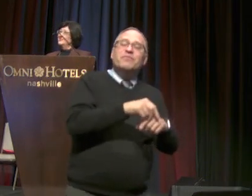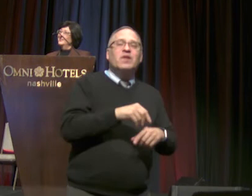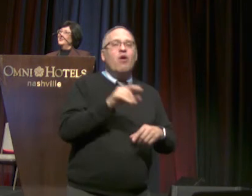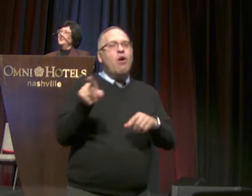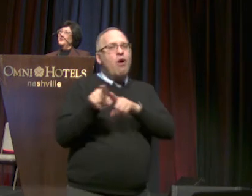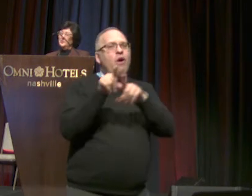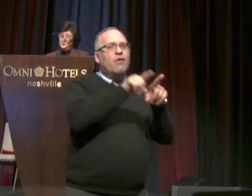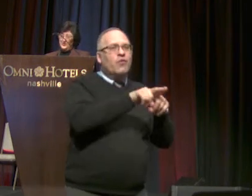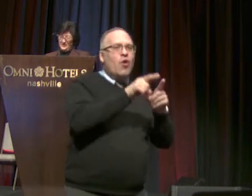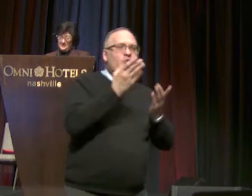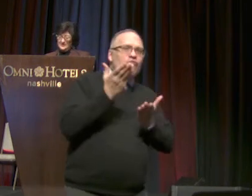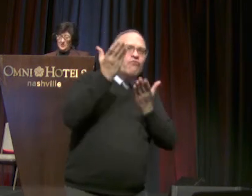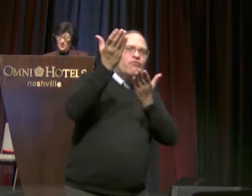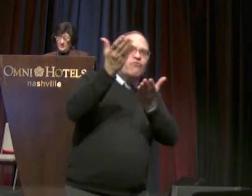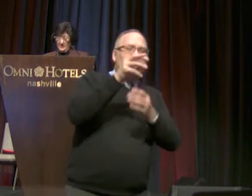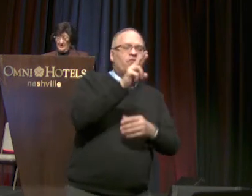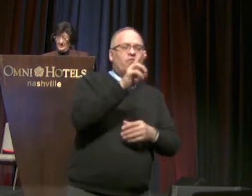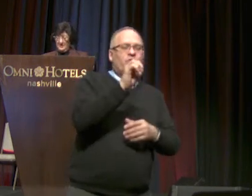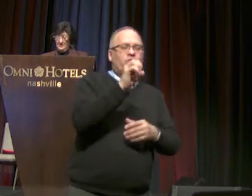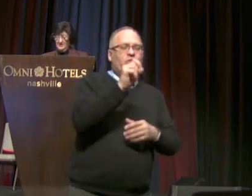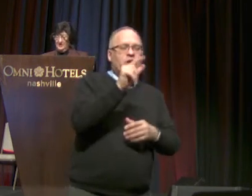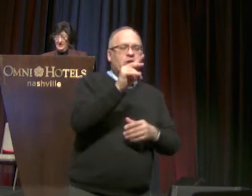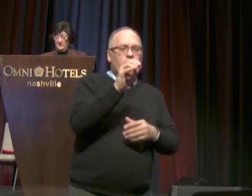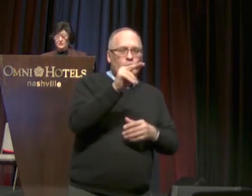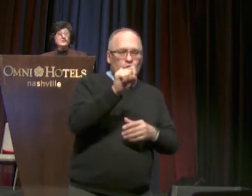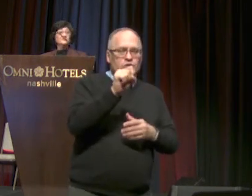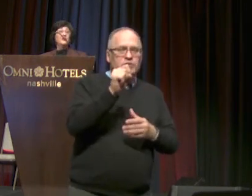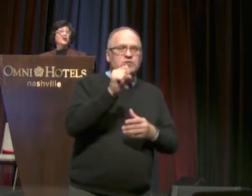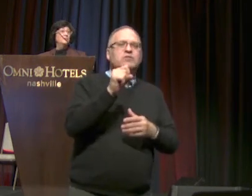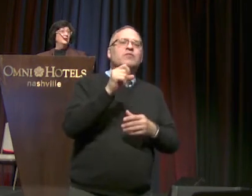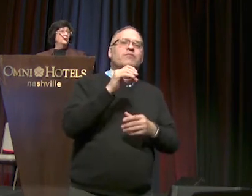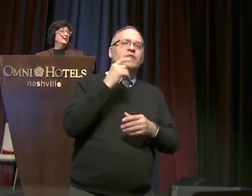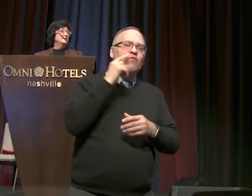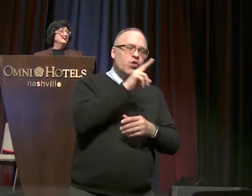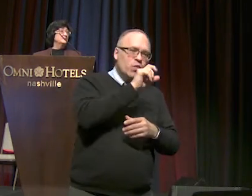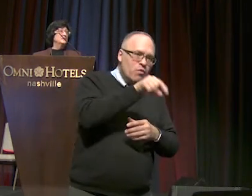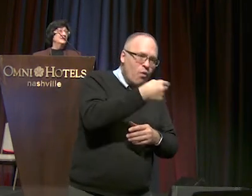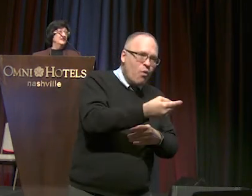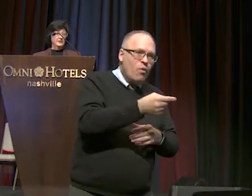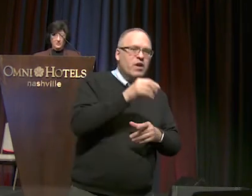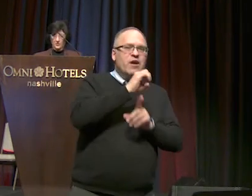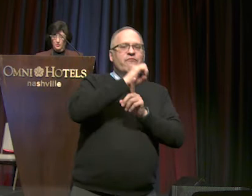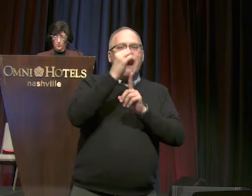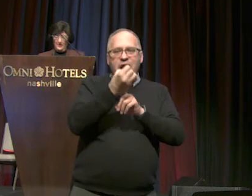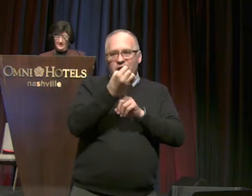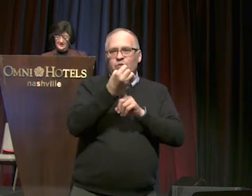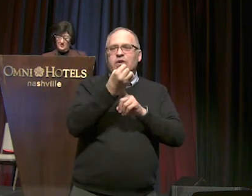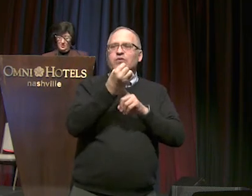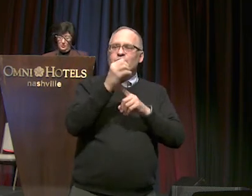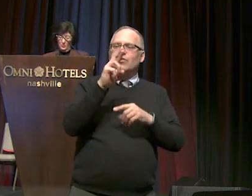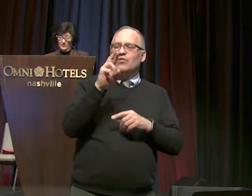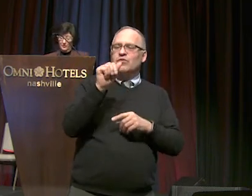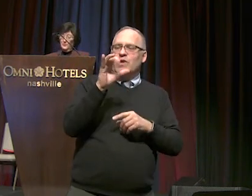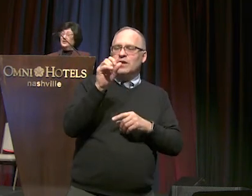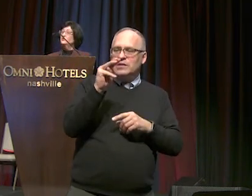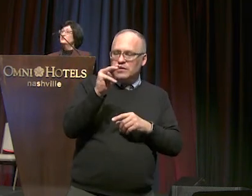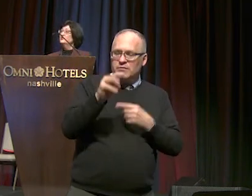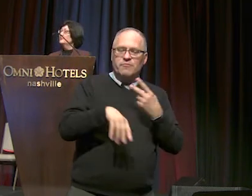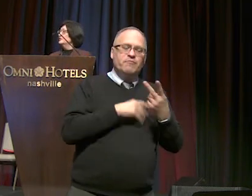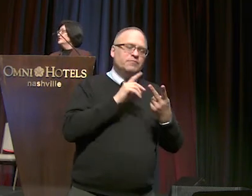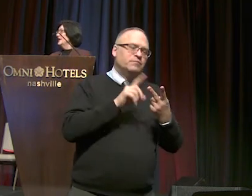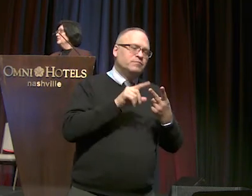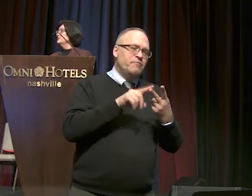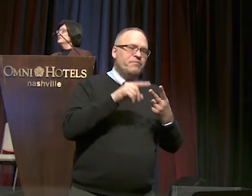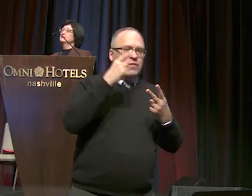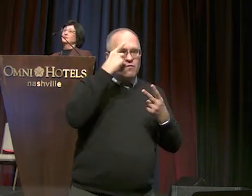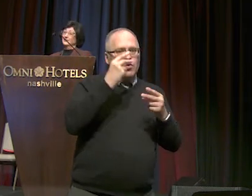resolutions that, again, are US only. That includes environmental racism in the US, or affirming use of